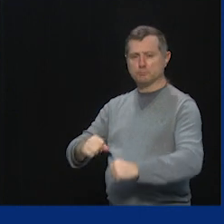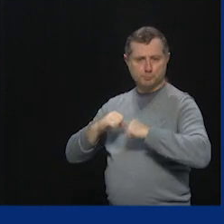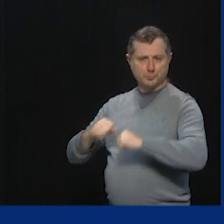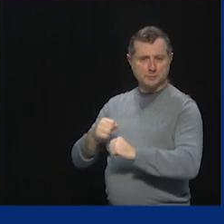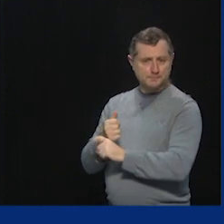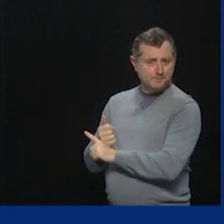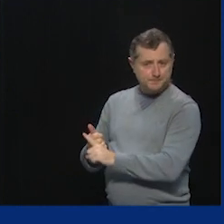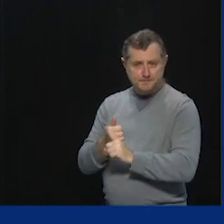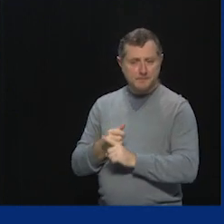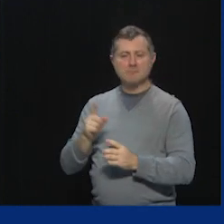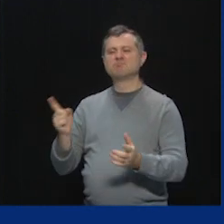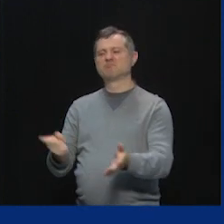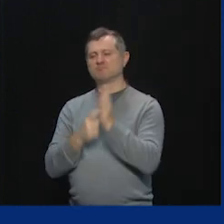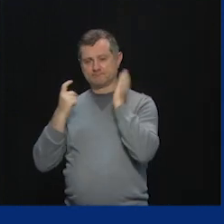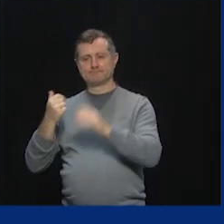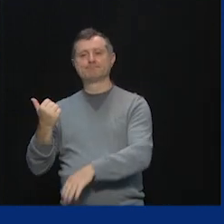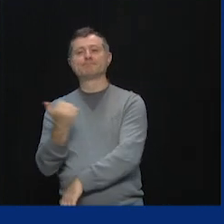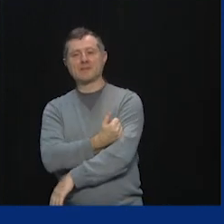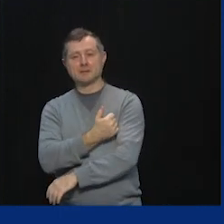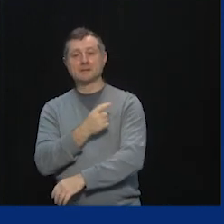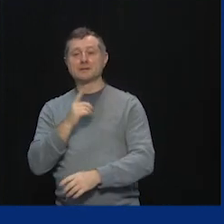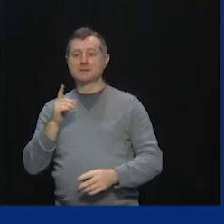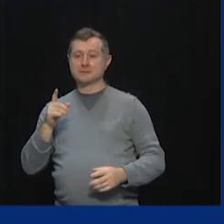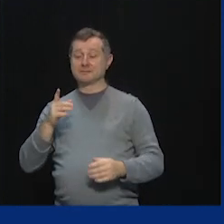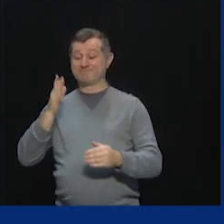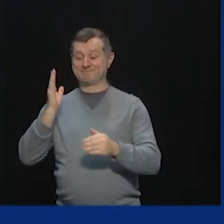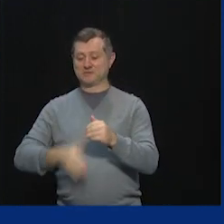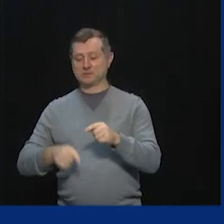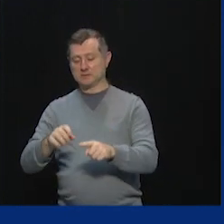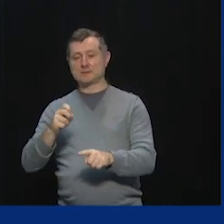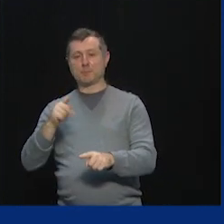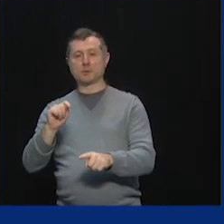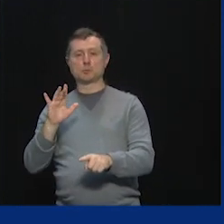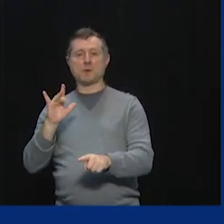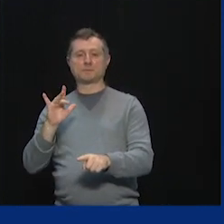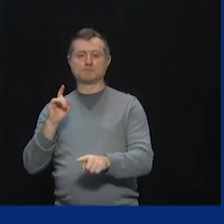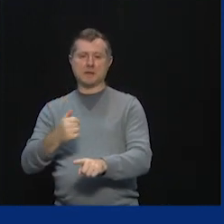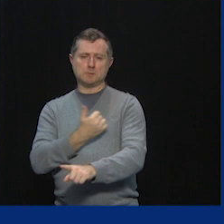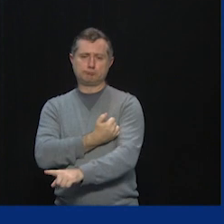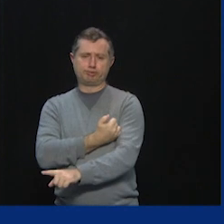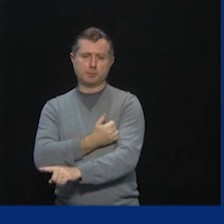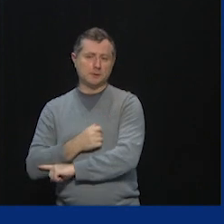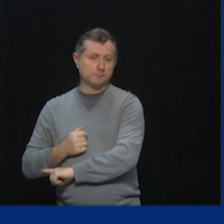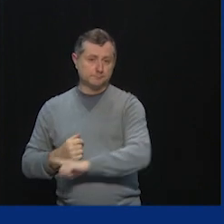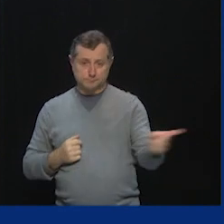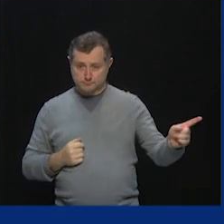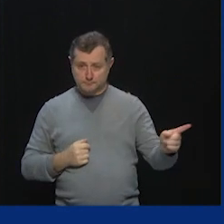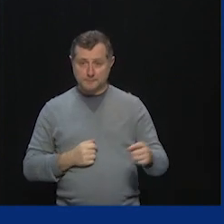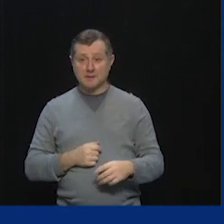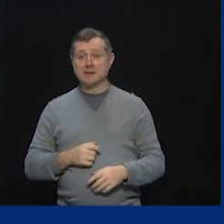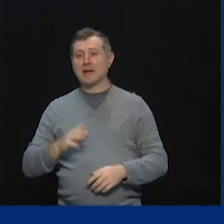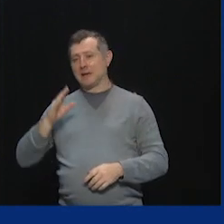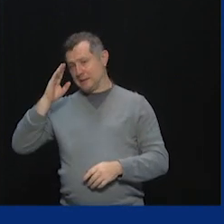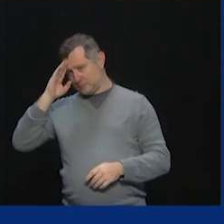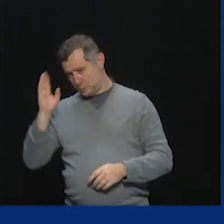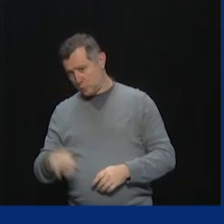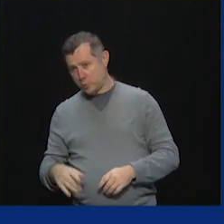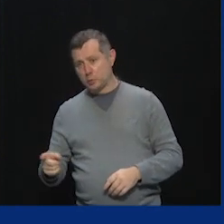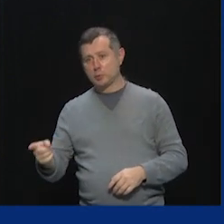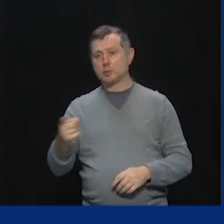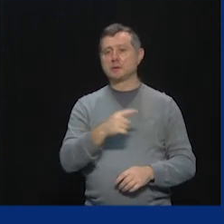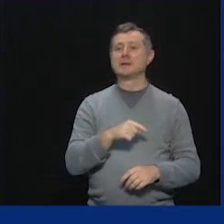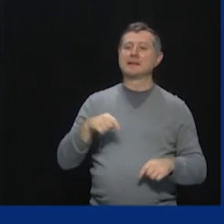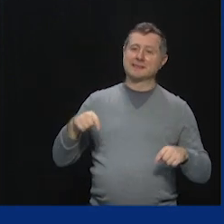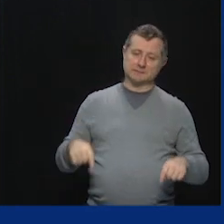we have a deadline of September 25th for people in these entities. And I know that this is problematic. I recognize